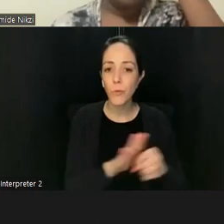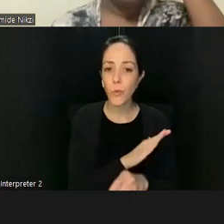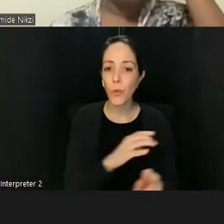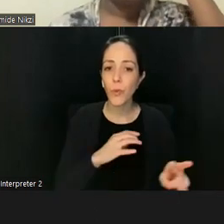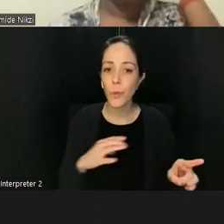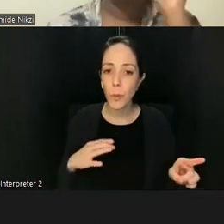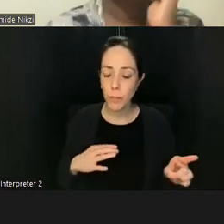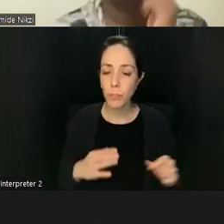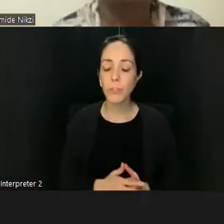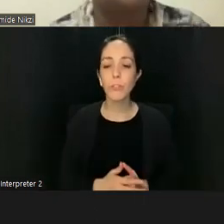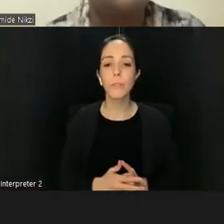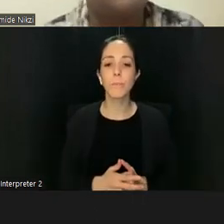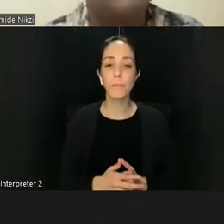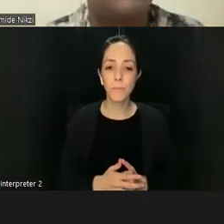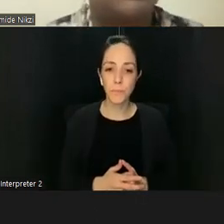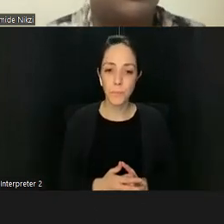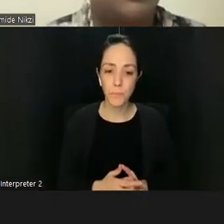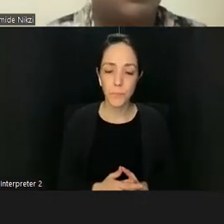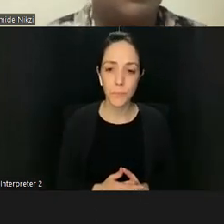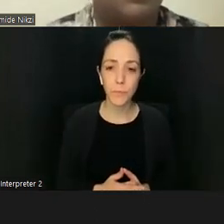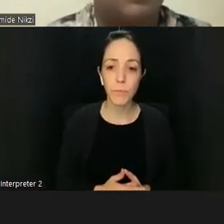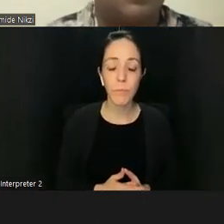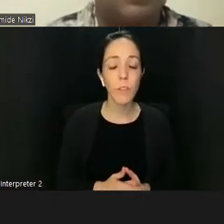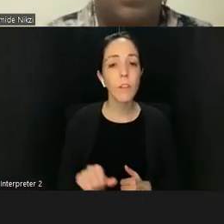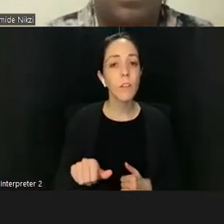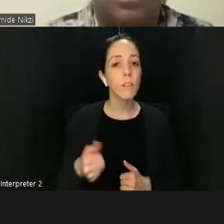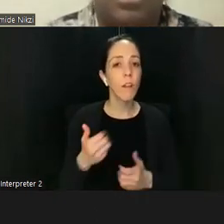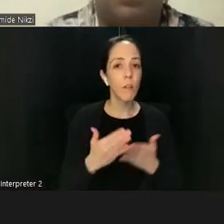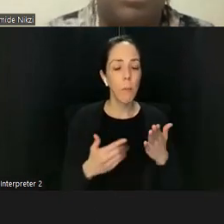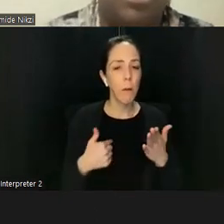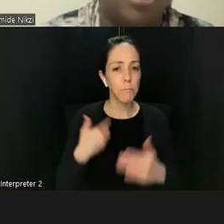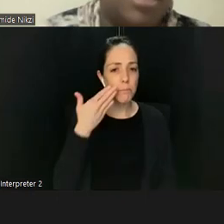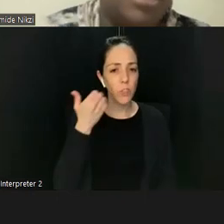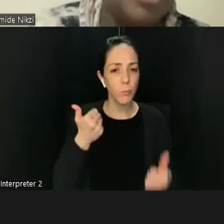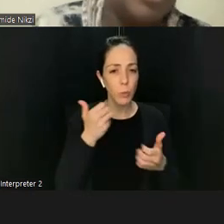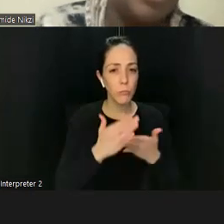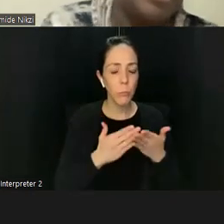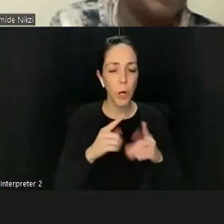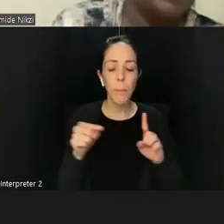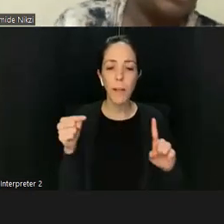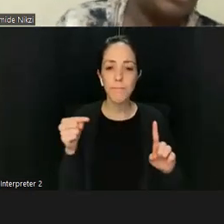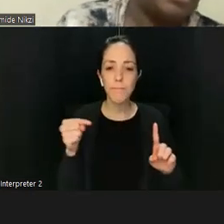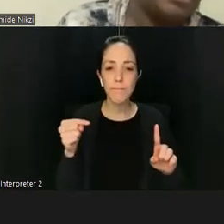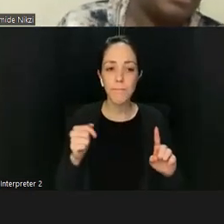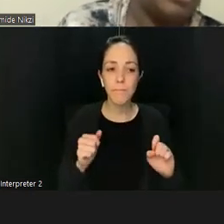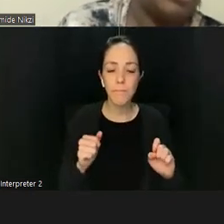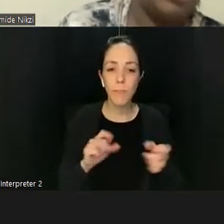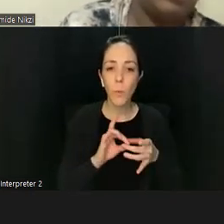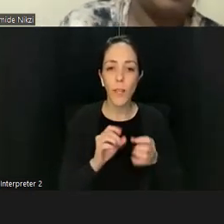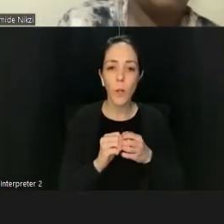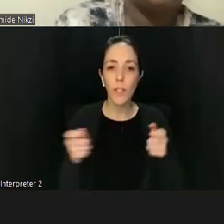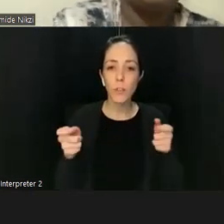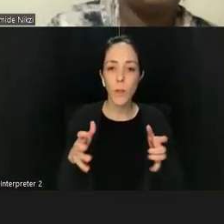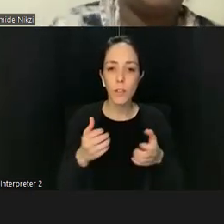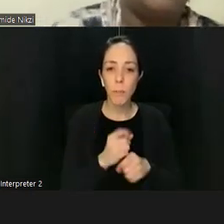part, and I failed to flag which subsection this is in, where the part about the director making a report